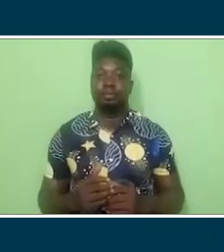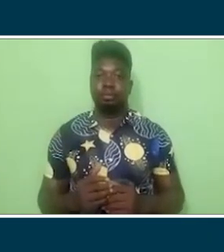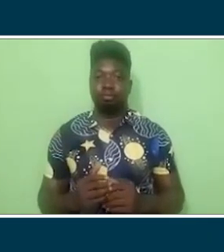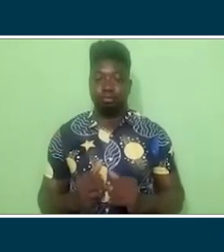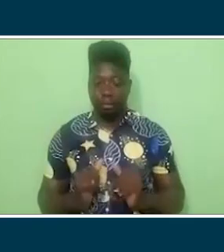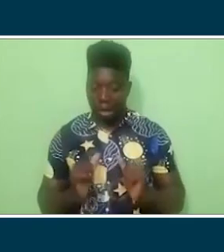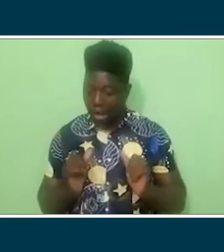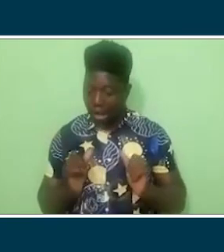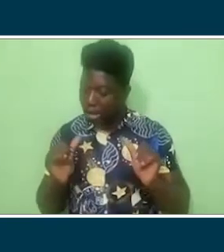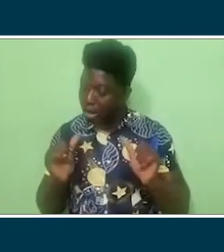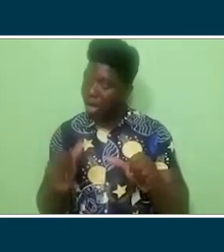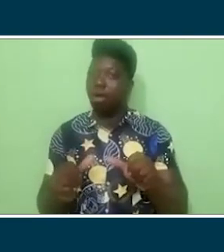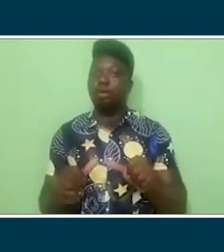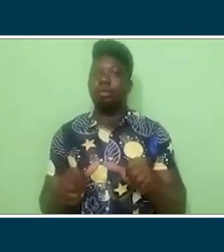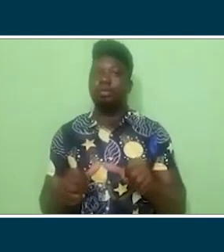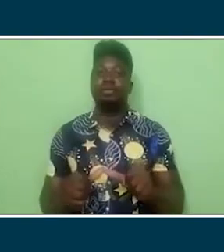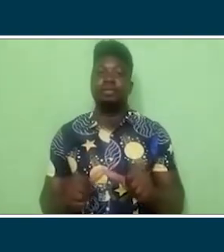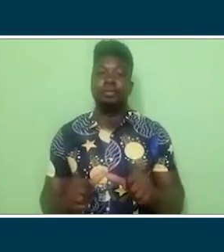carry on.